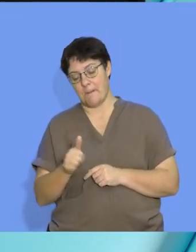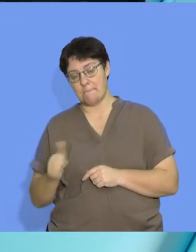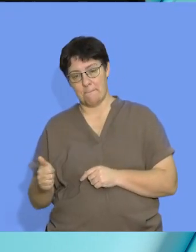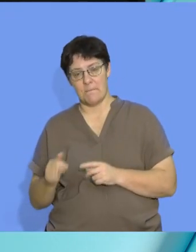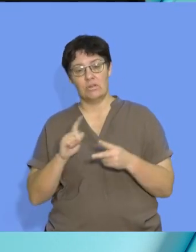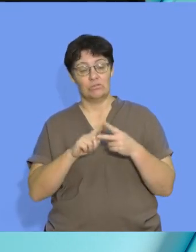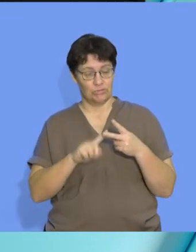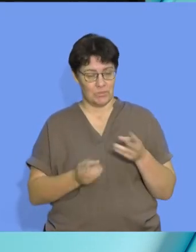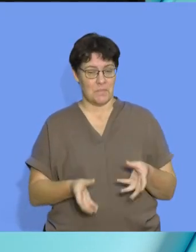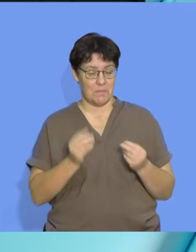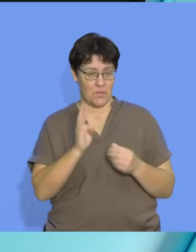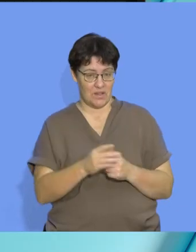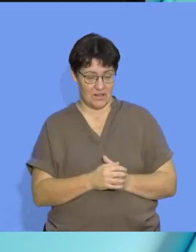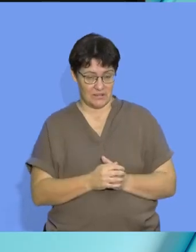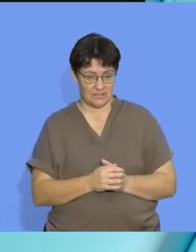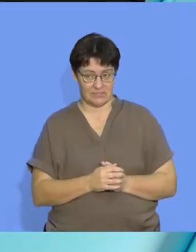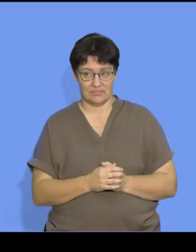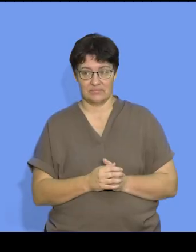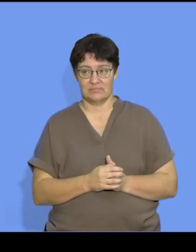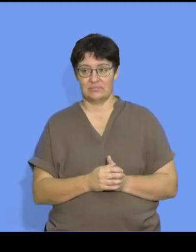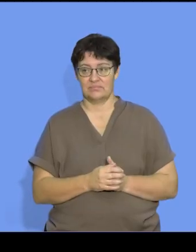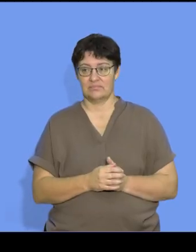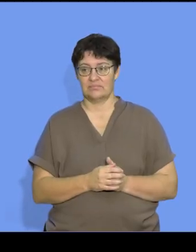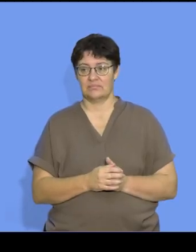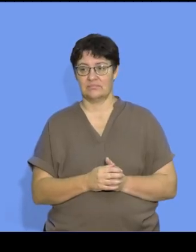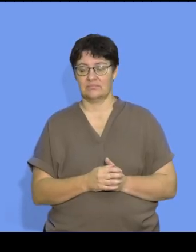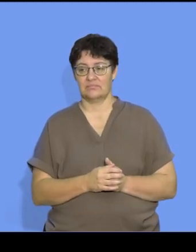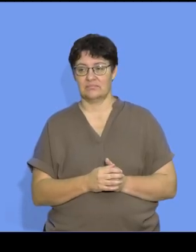2 terms. Let's write them down.